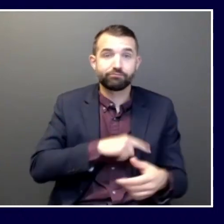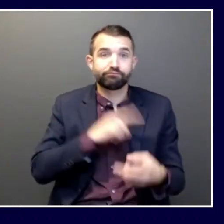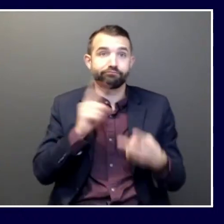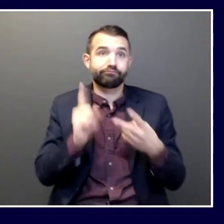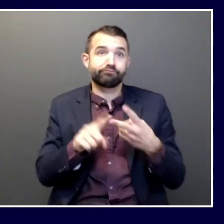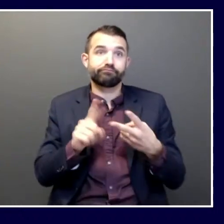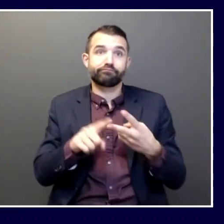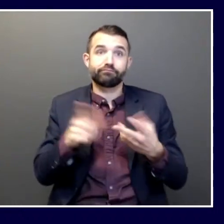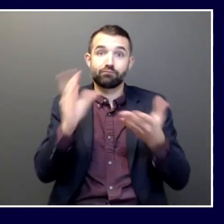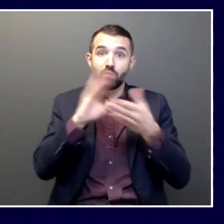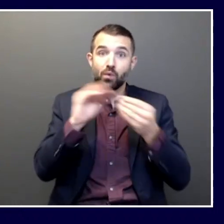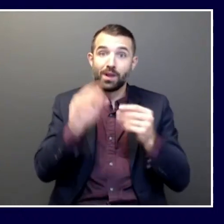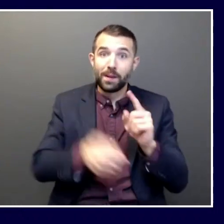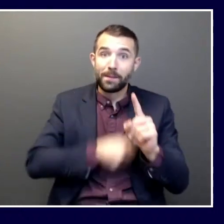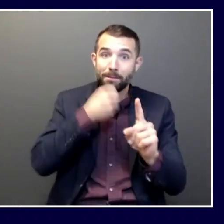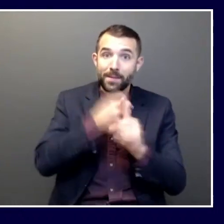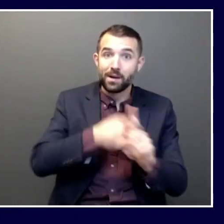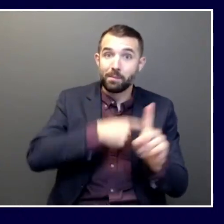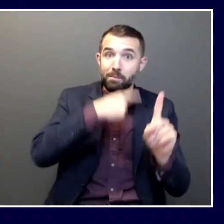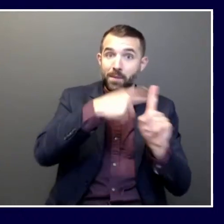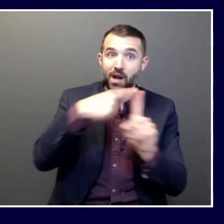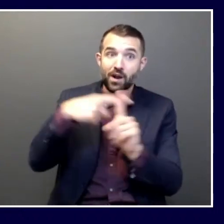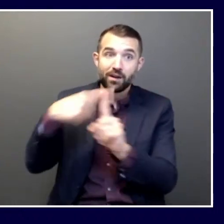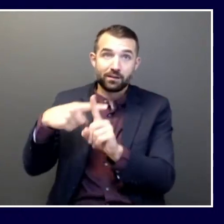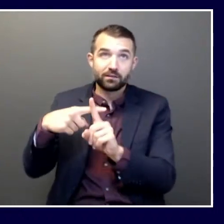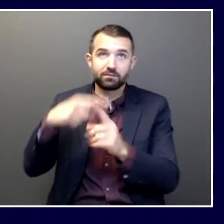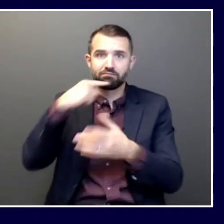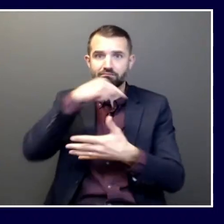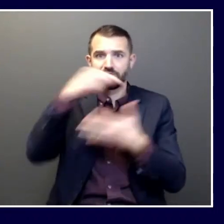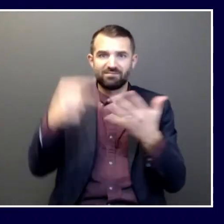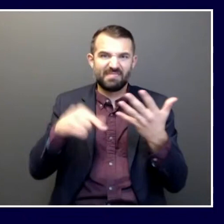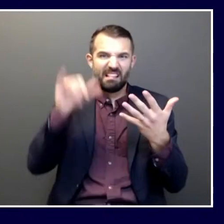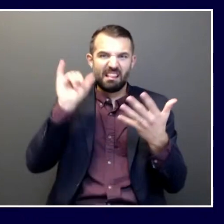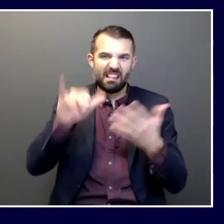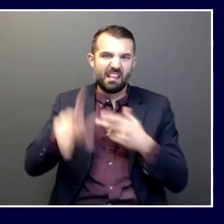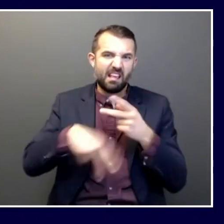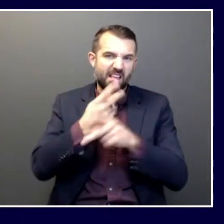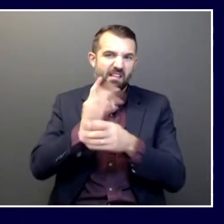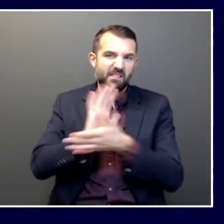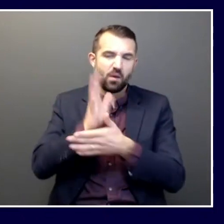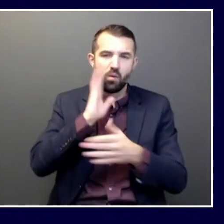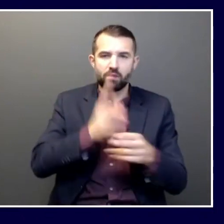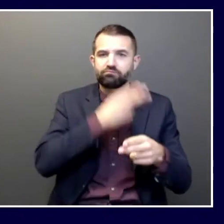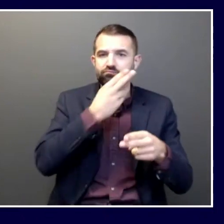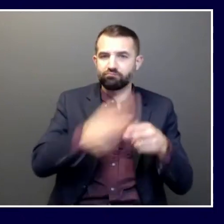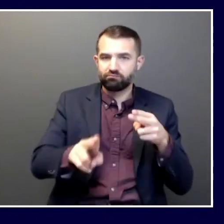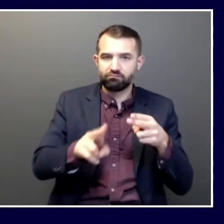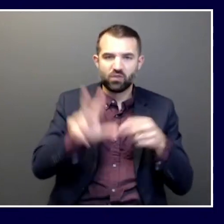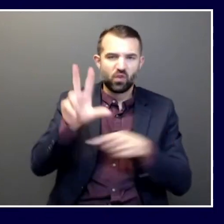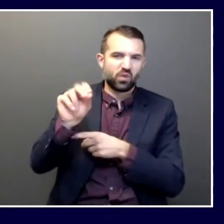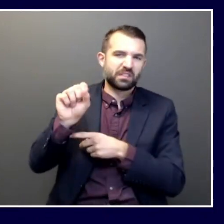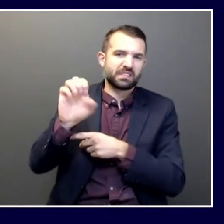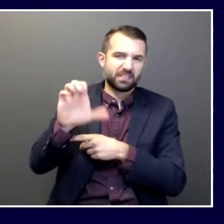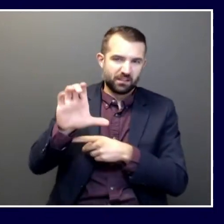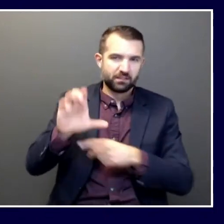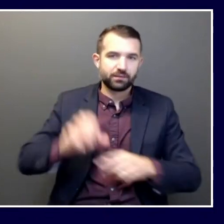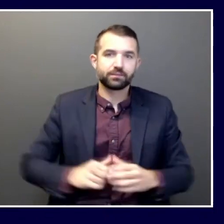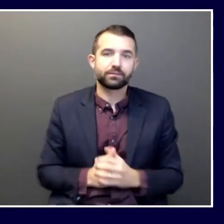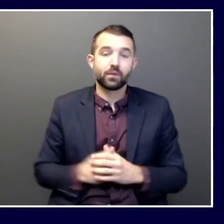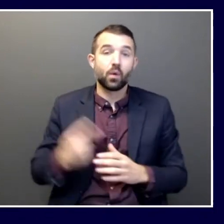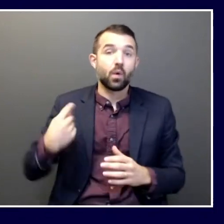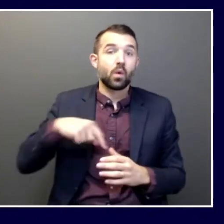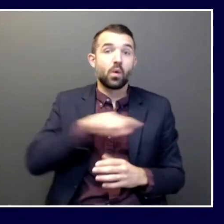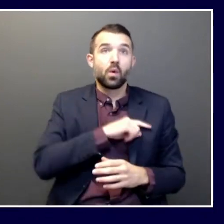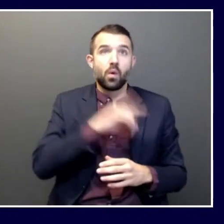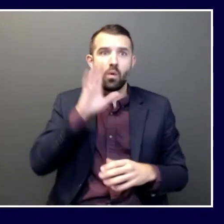vaccinated. The Maine Center for Disease Control and Prevention will promote winning videos through public service announcements and on